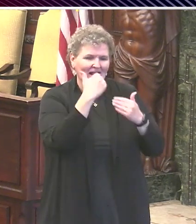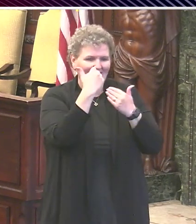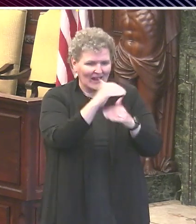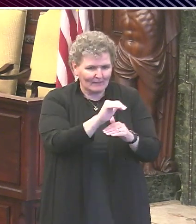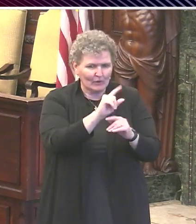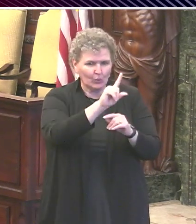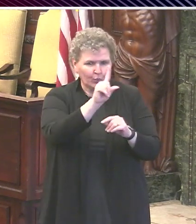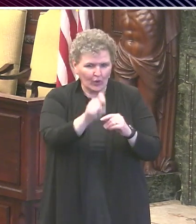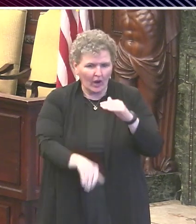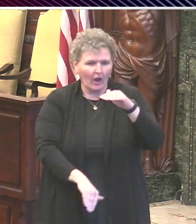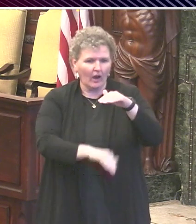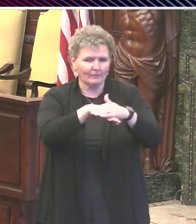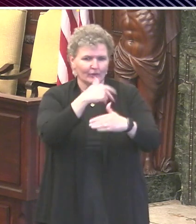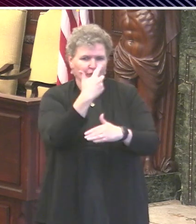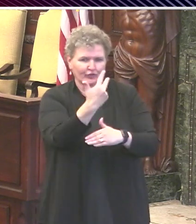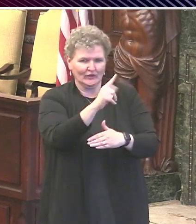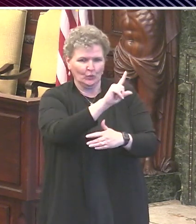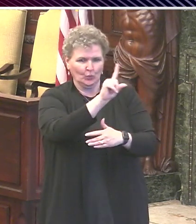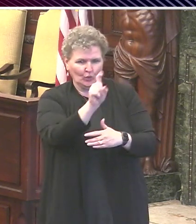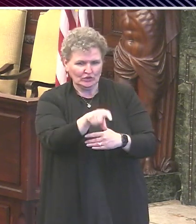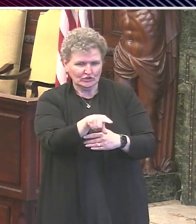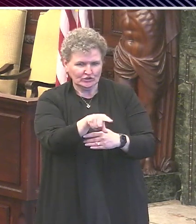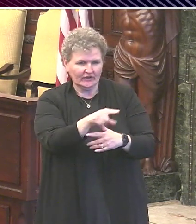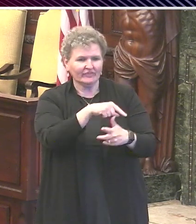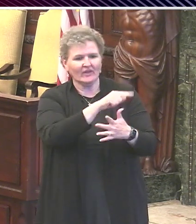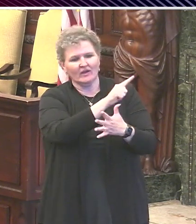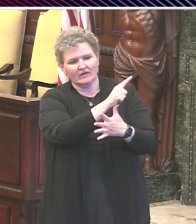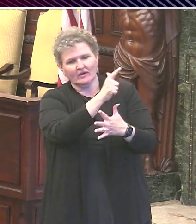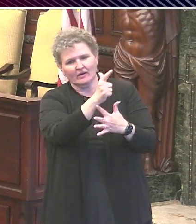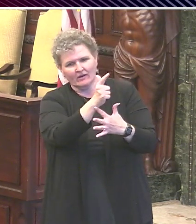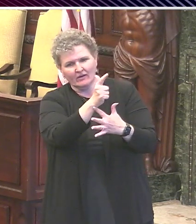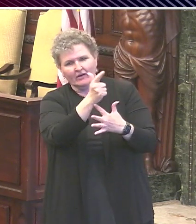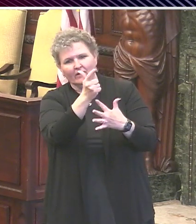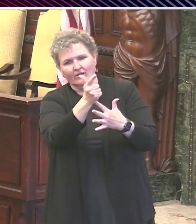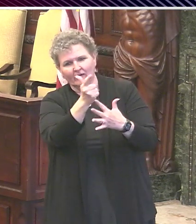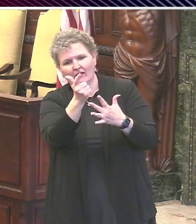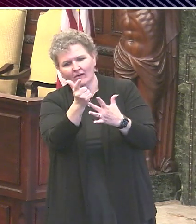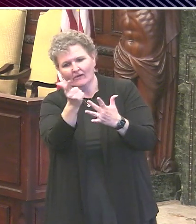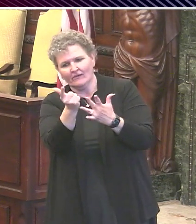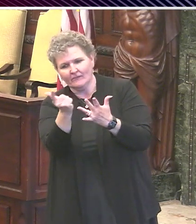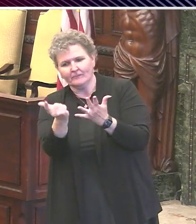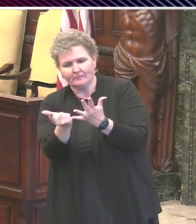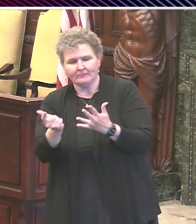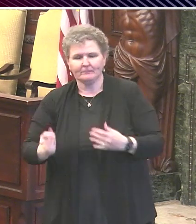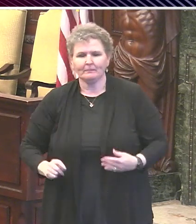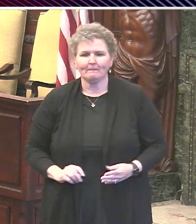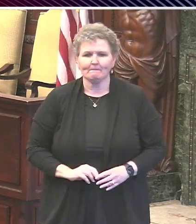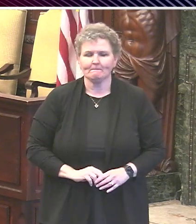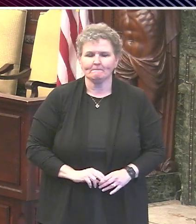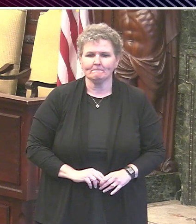or fewer during these briefings so that we can get to all press outlets that are here with us today. We will